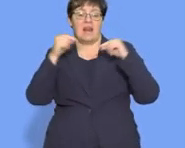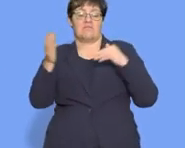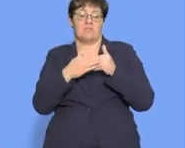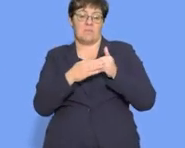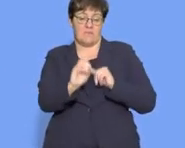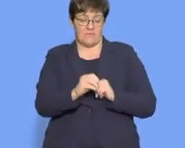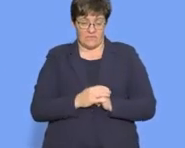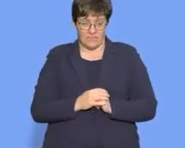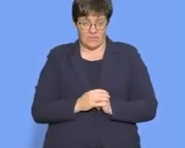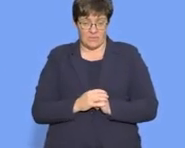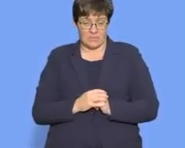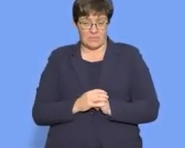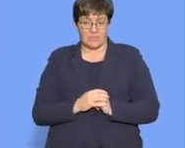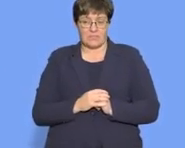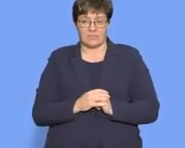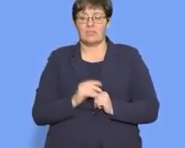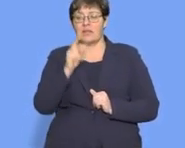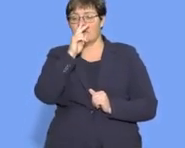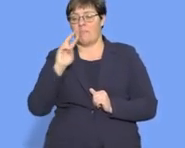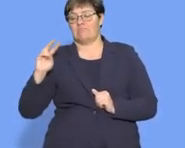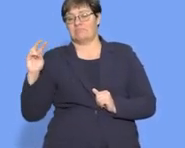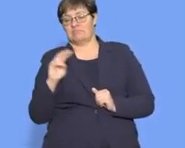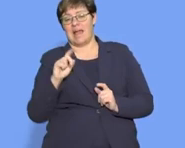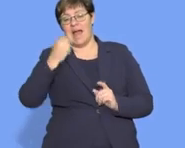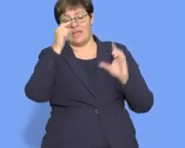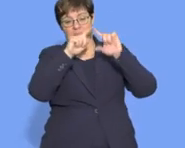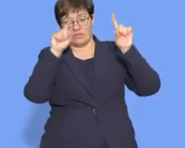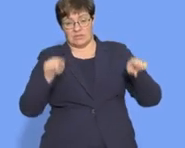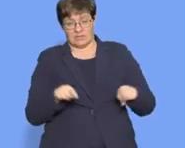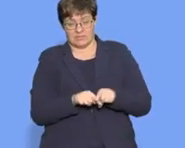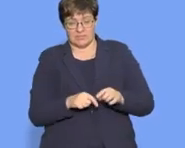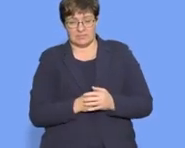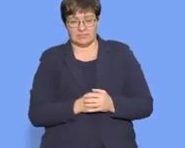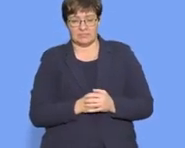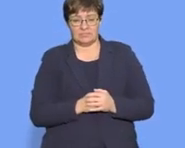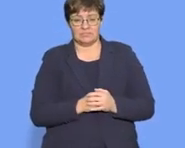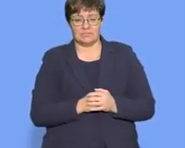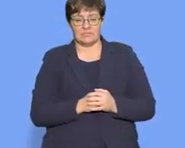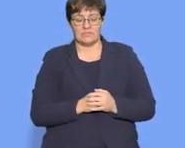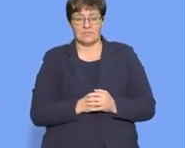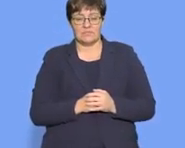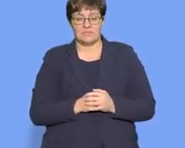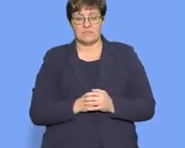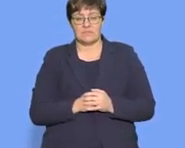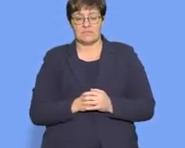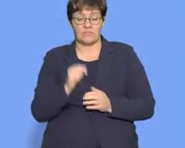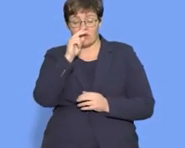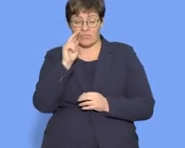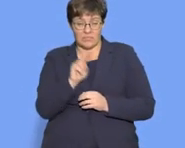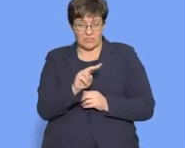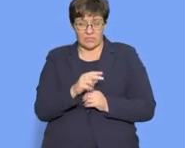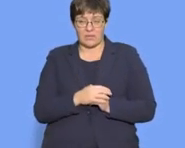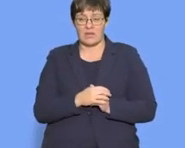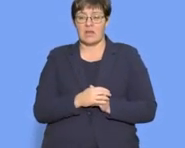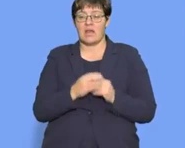This is simply another picture. And if we look at it, there are the